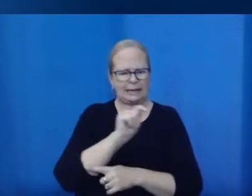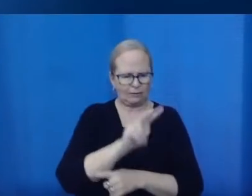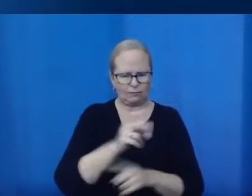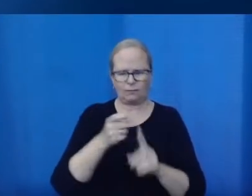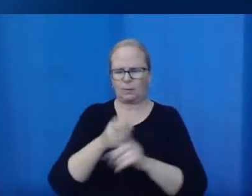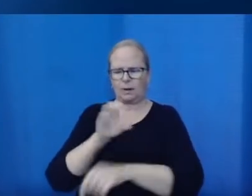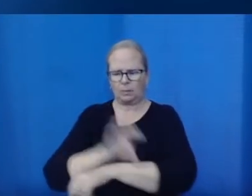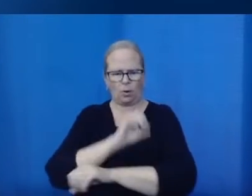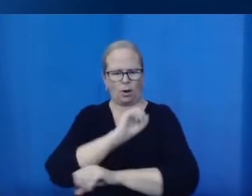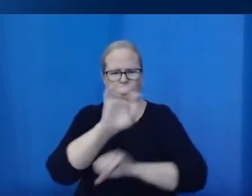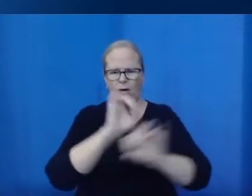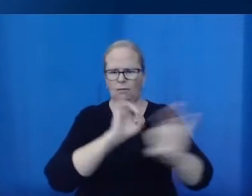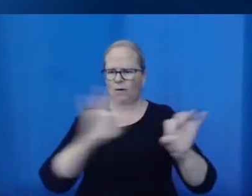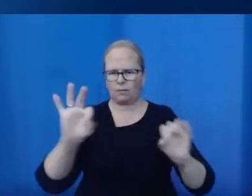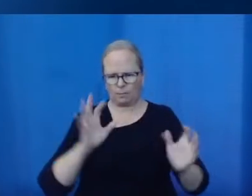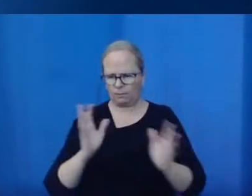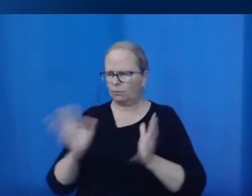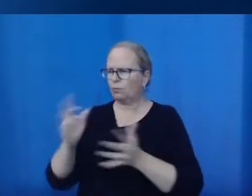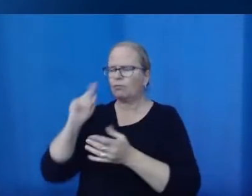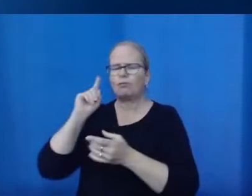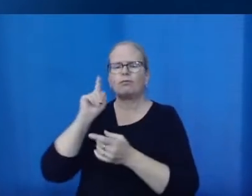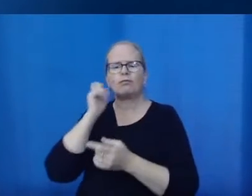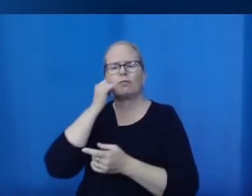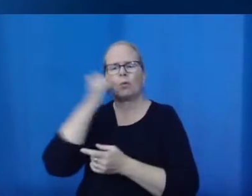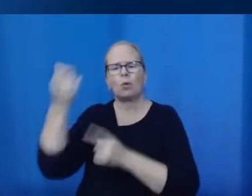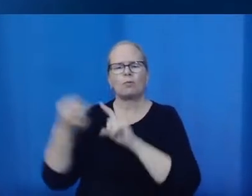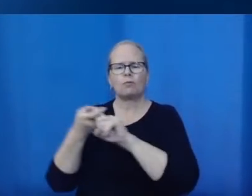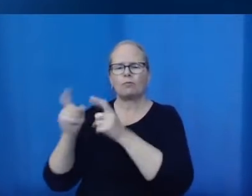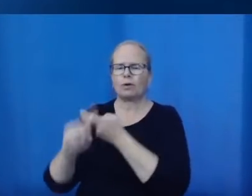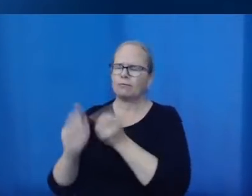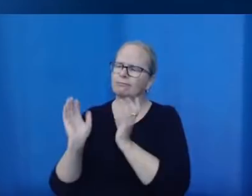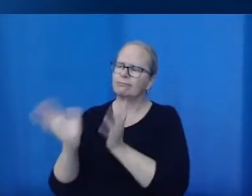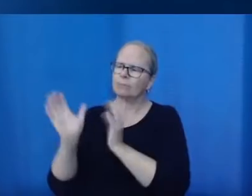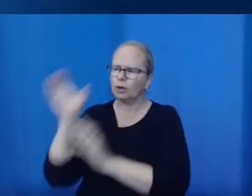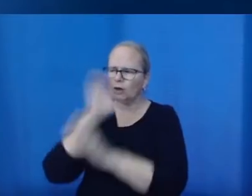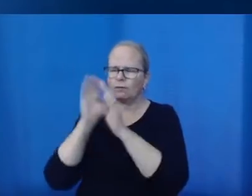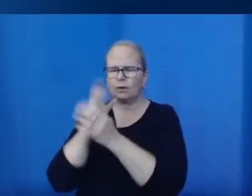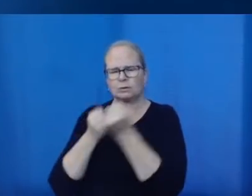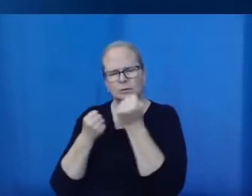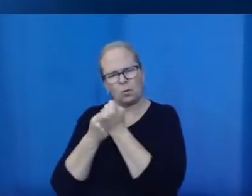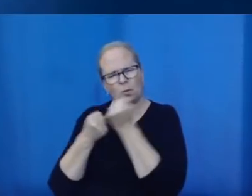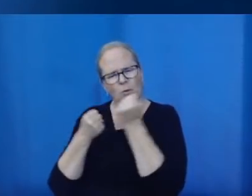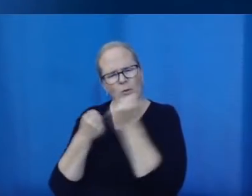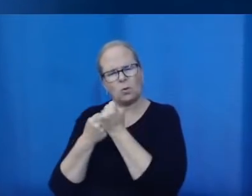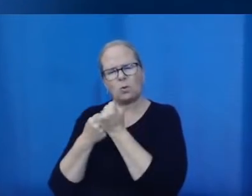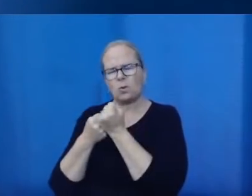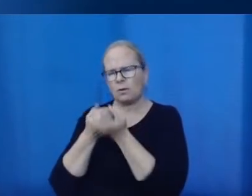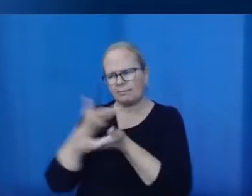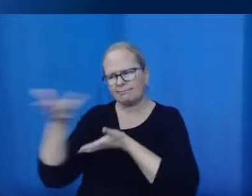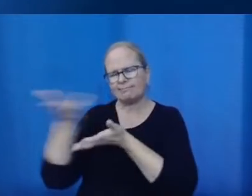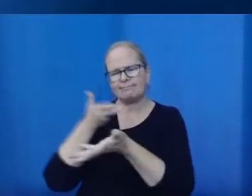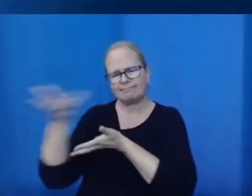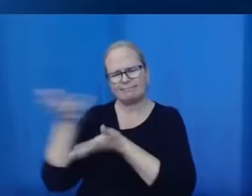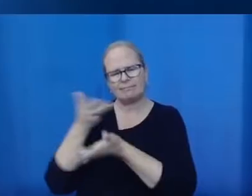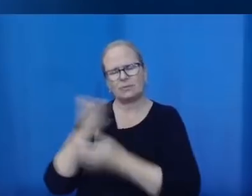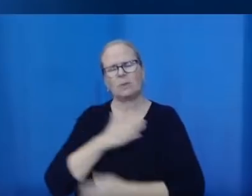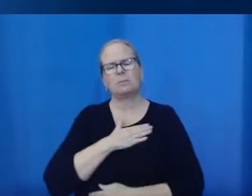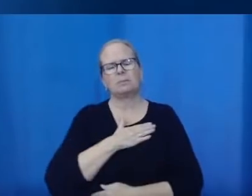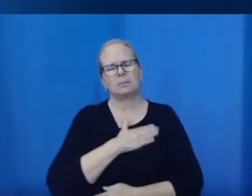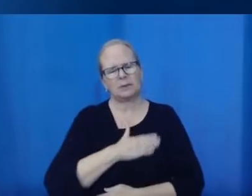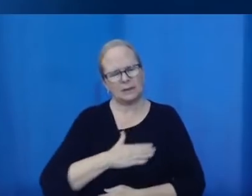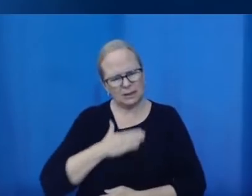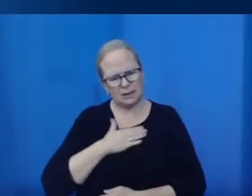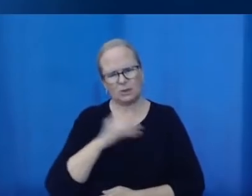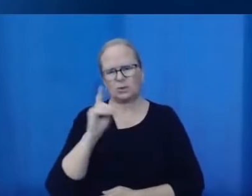support. Whatever you choose, please do what you need. I want to really recognize that